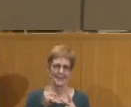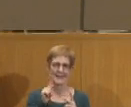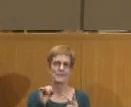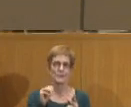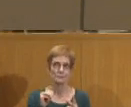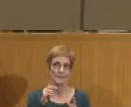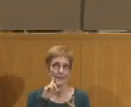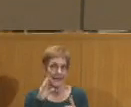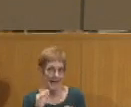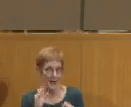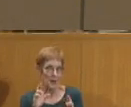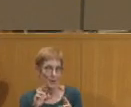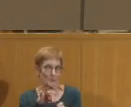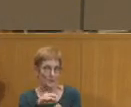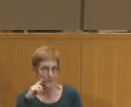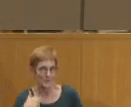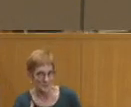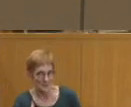and the west sides.